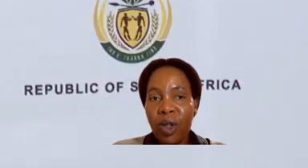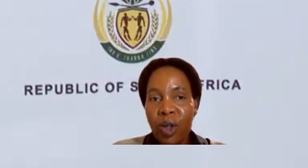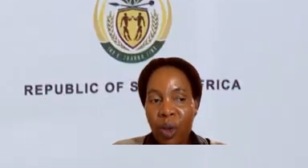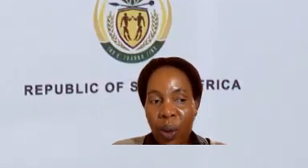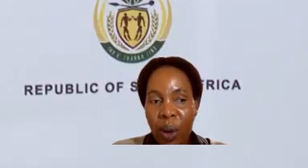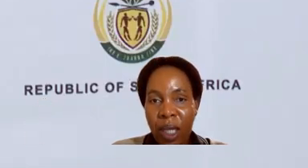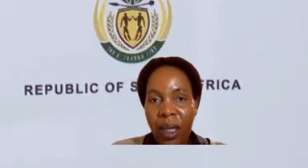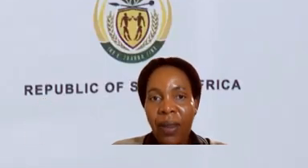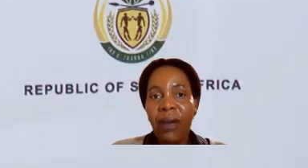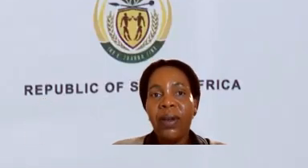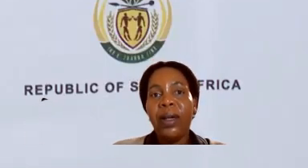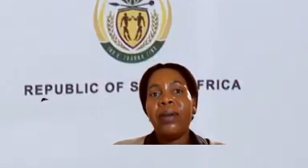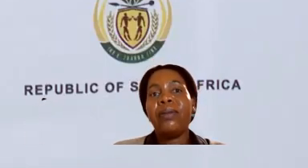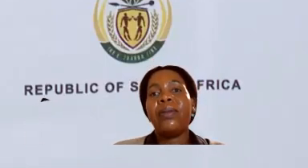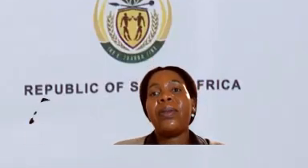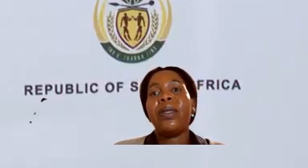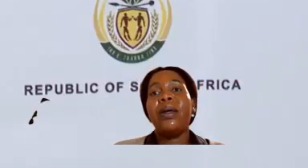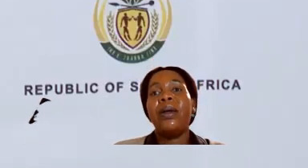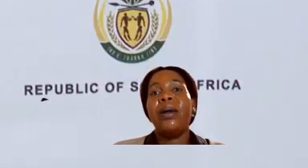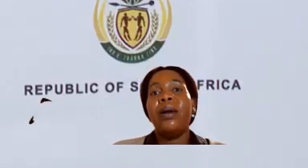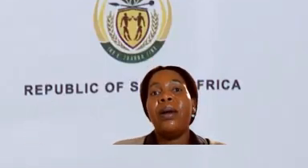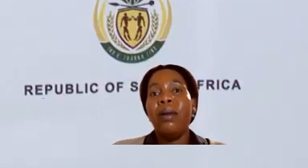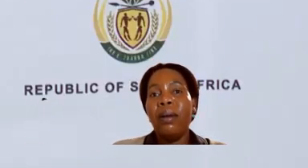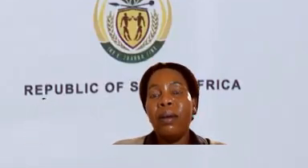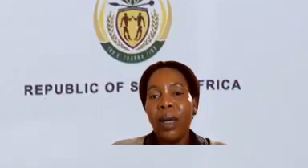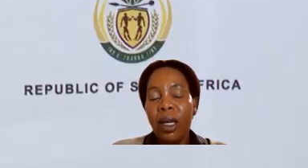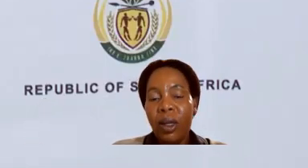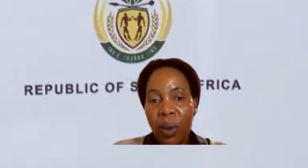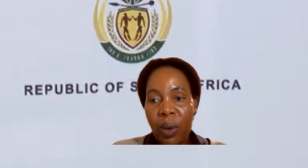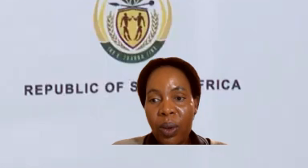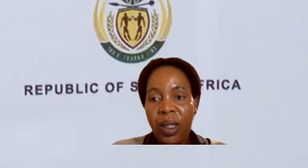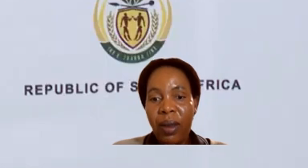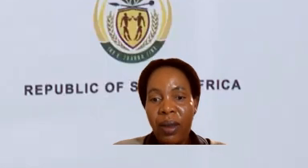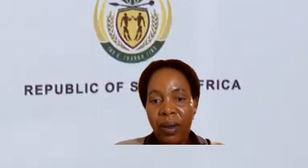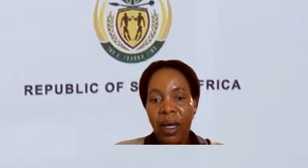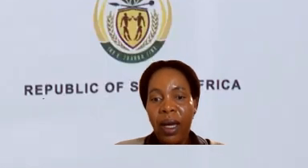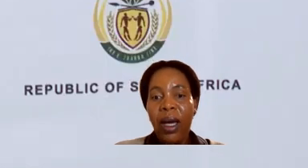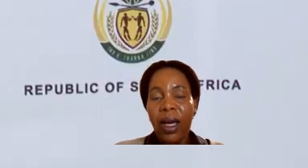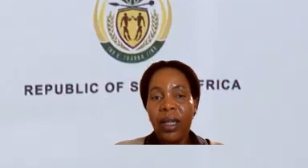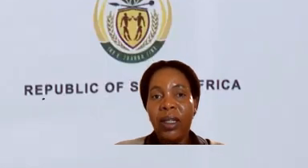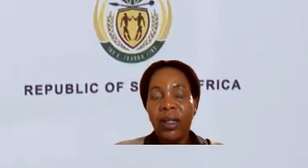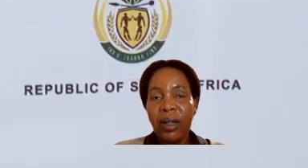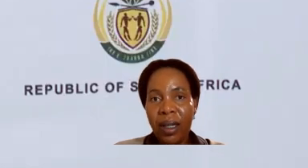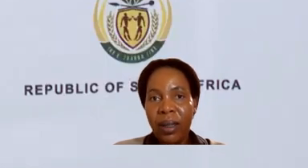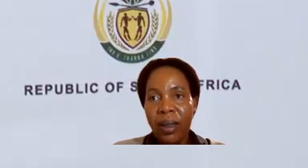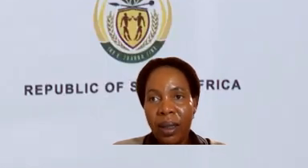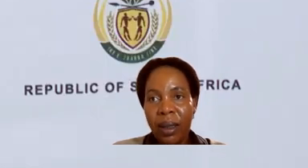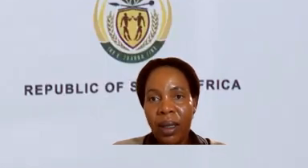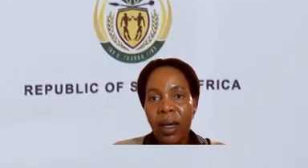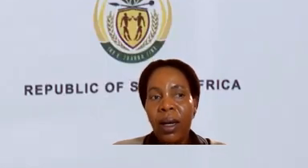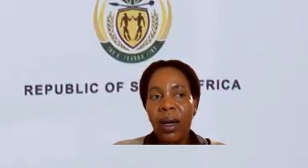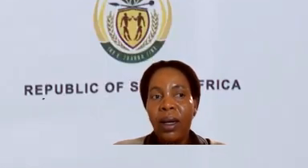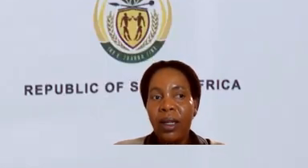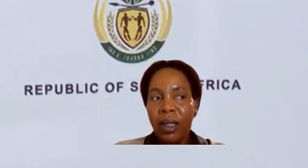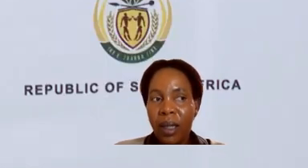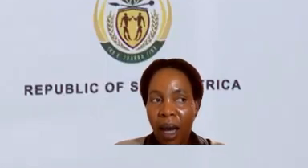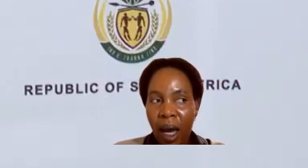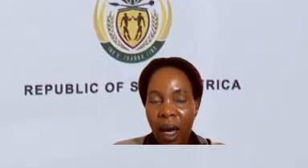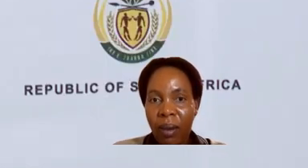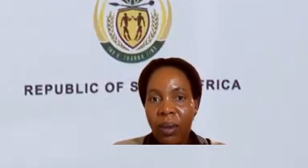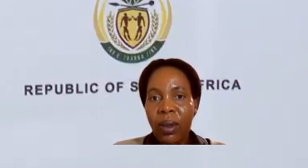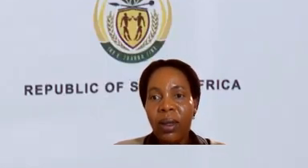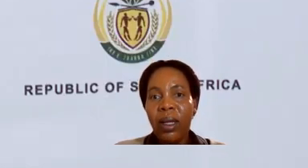there to destroy South Africa. They used South Africa as a transit. It